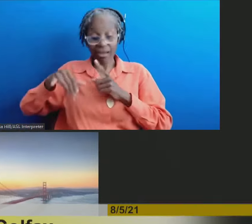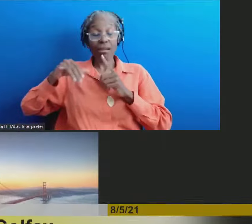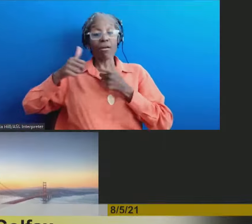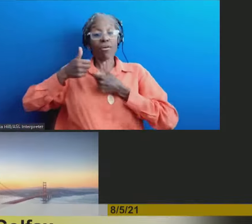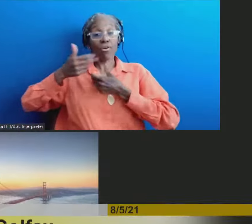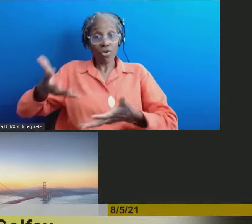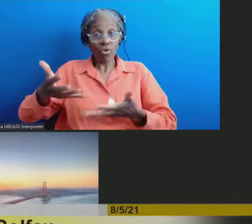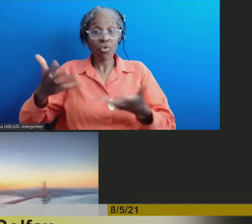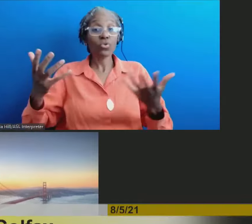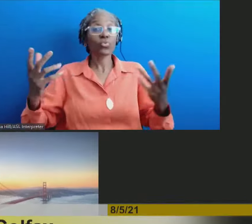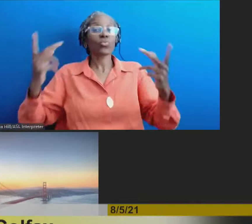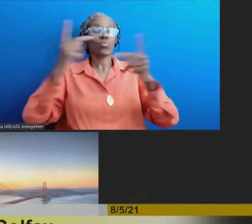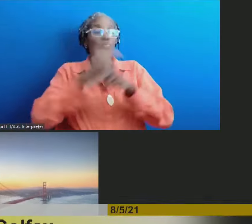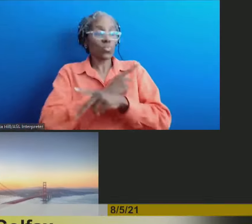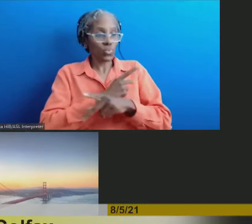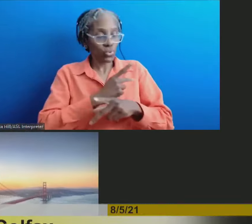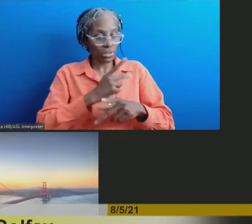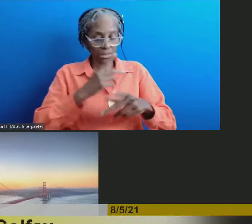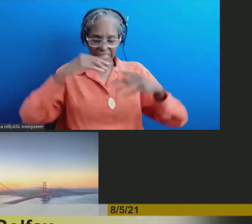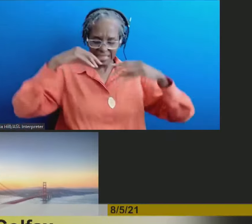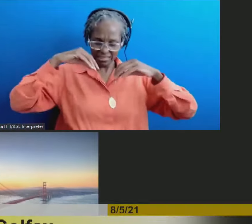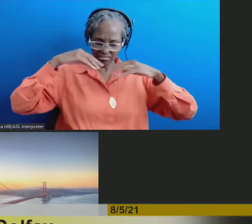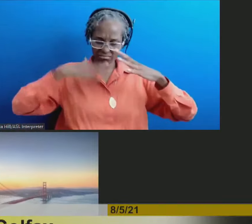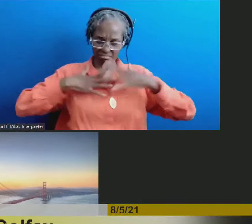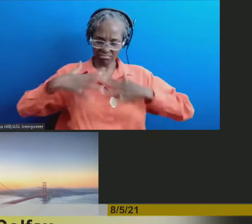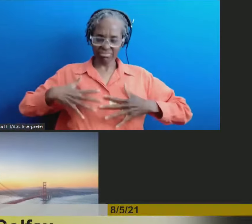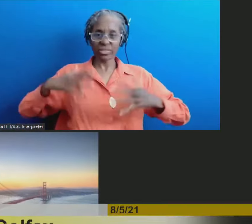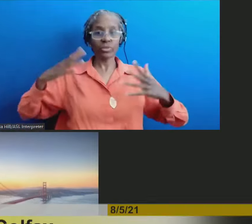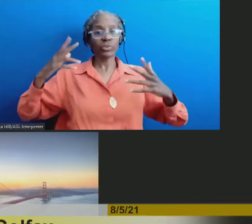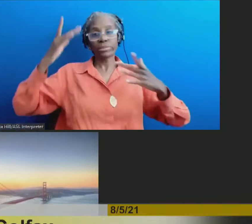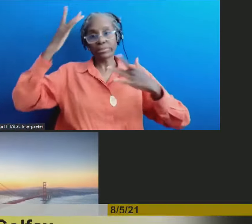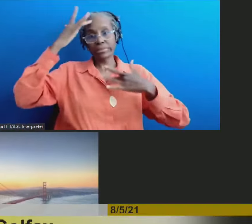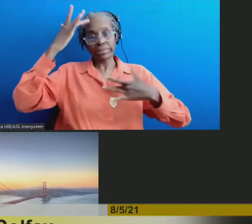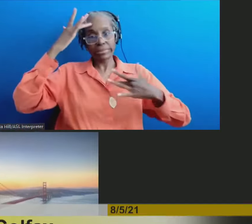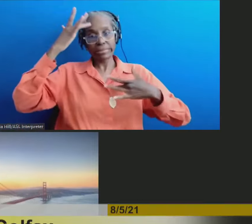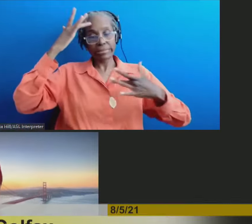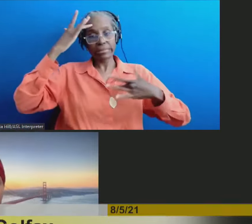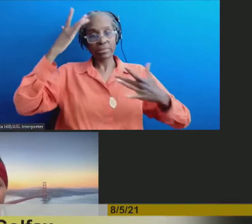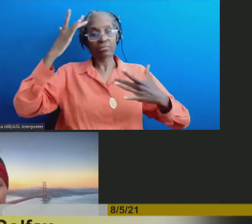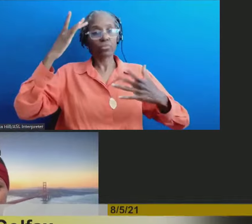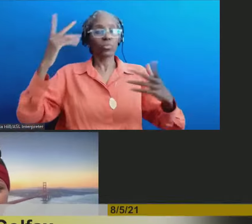create potentially more serious disease.